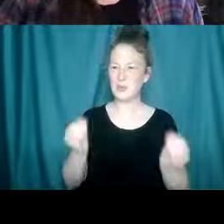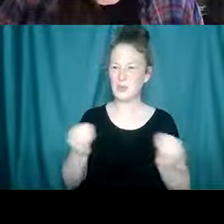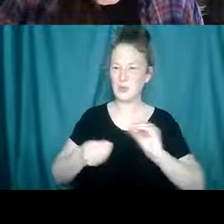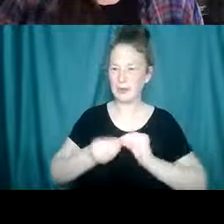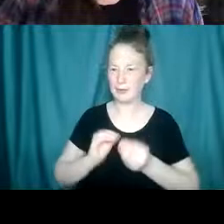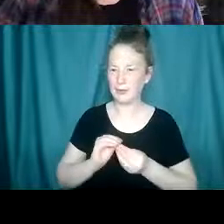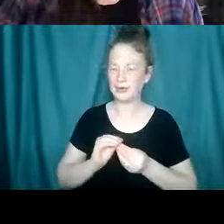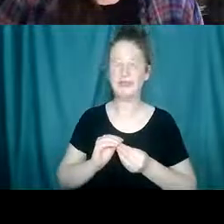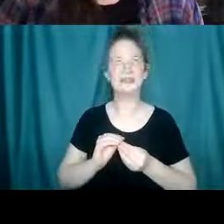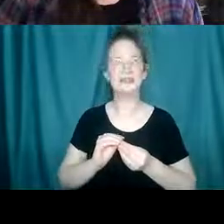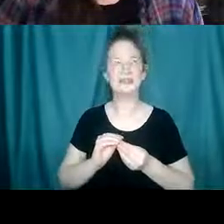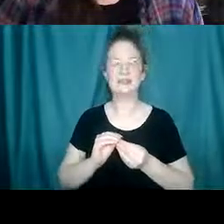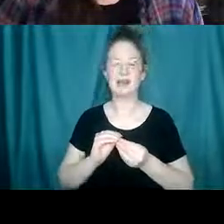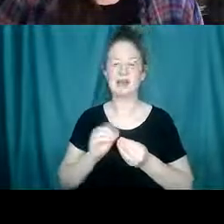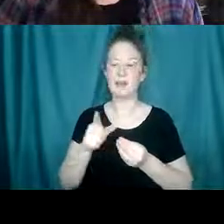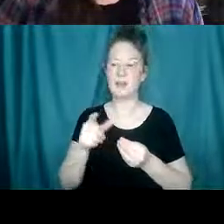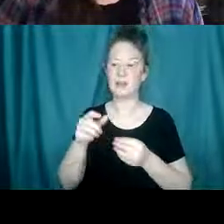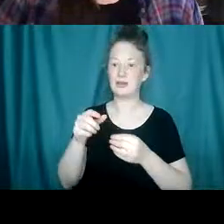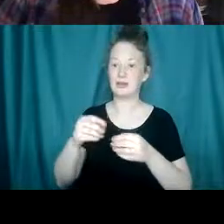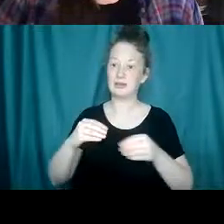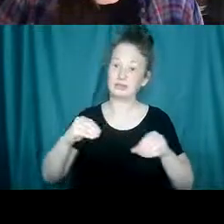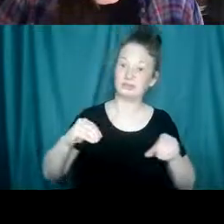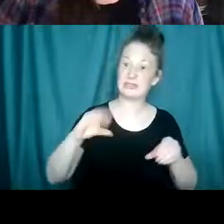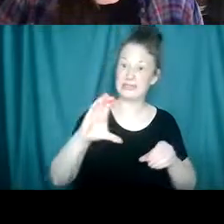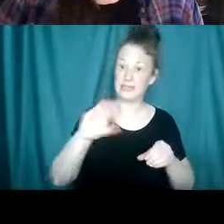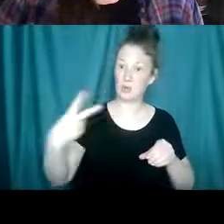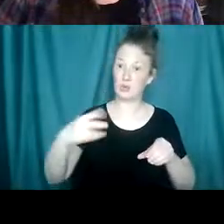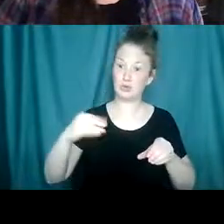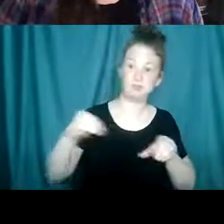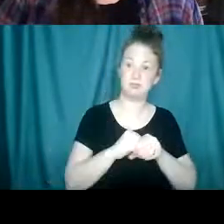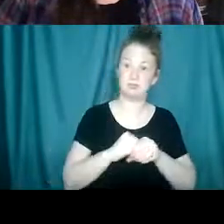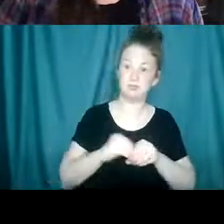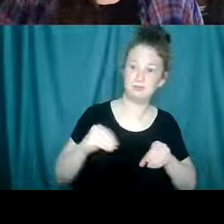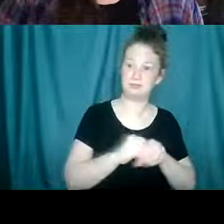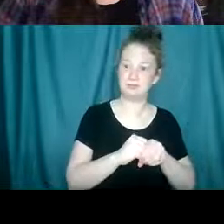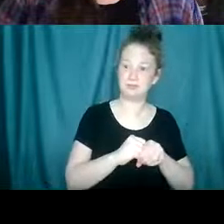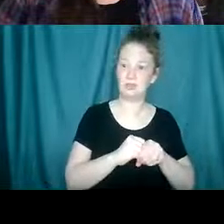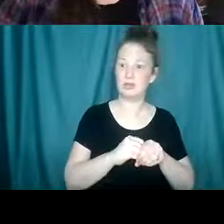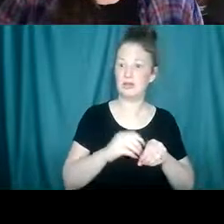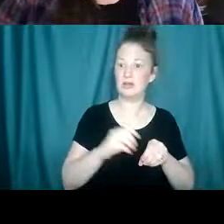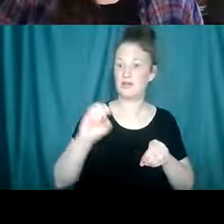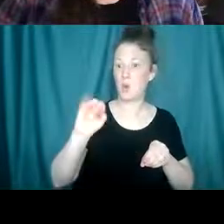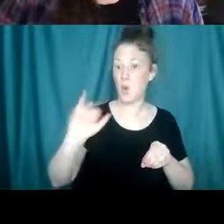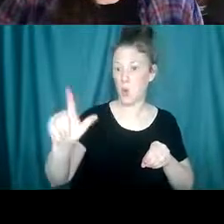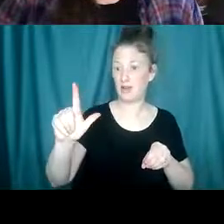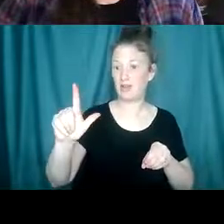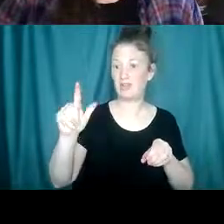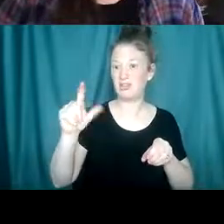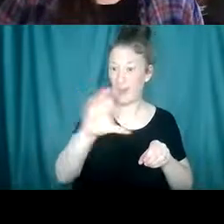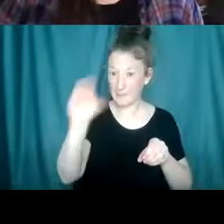but actually pumping CO2 back into the ground is something that oil industry already